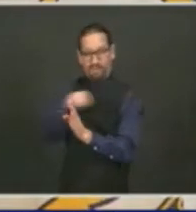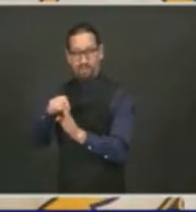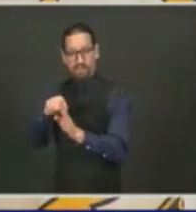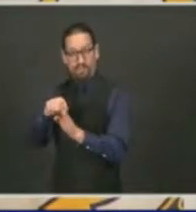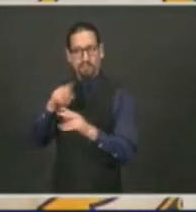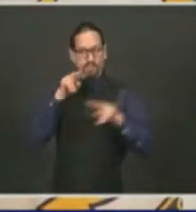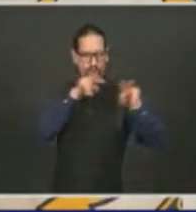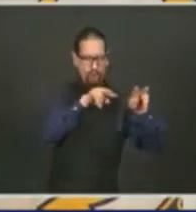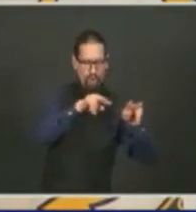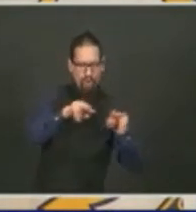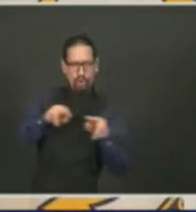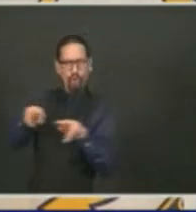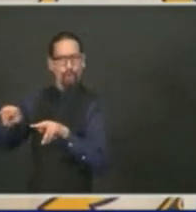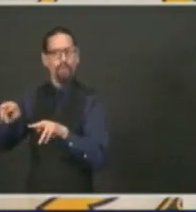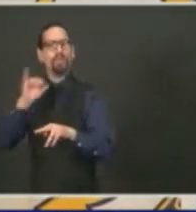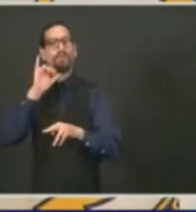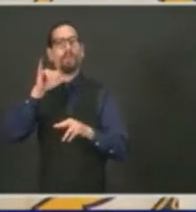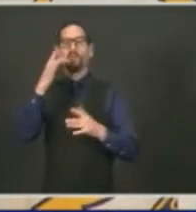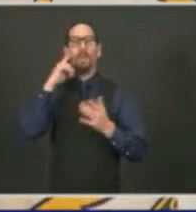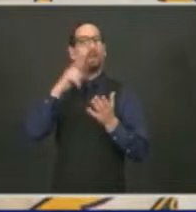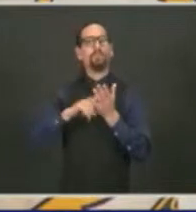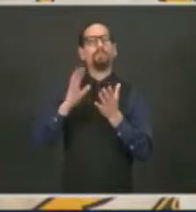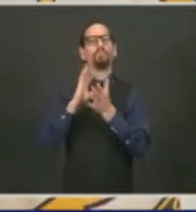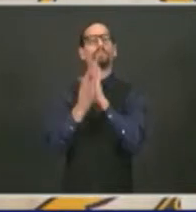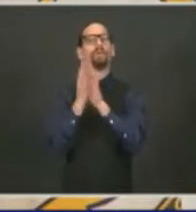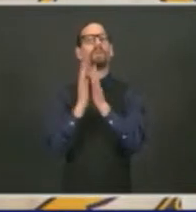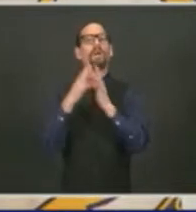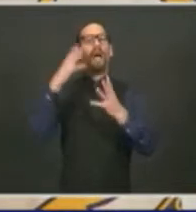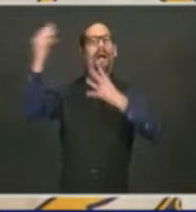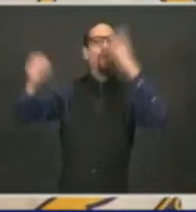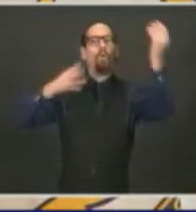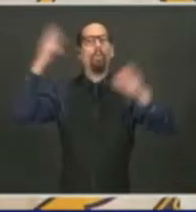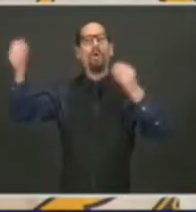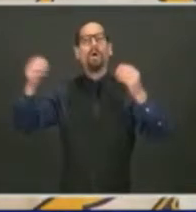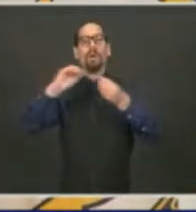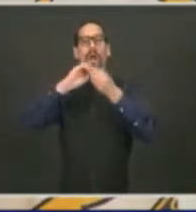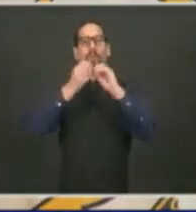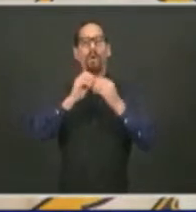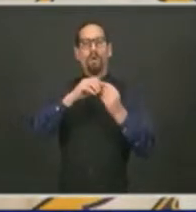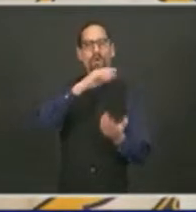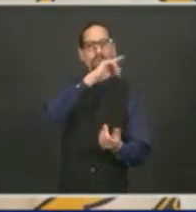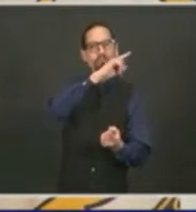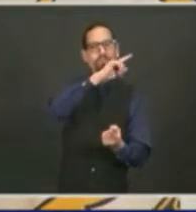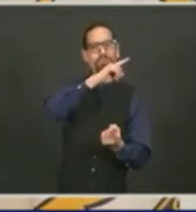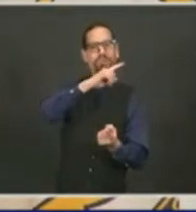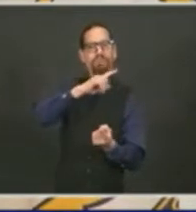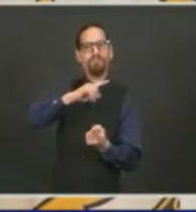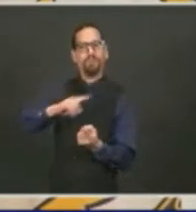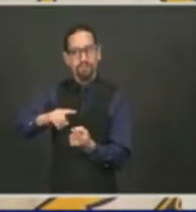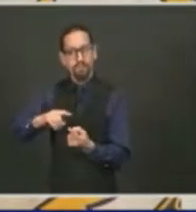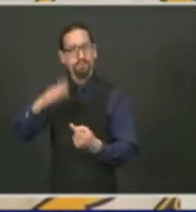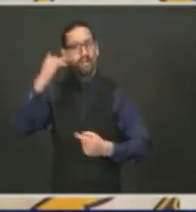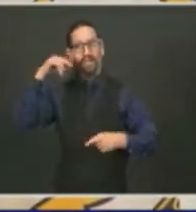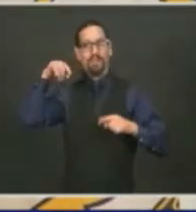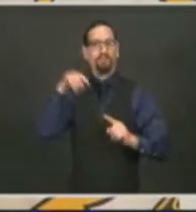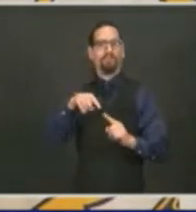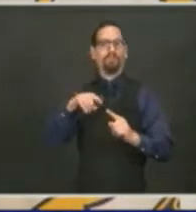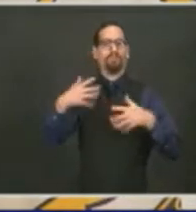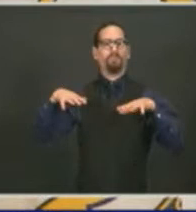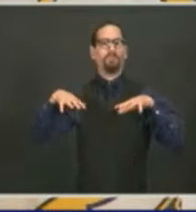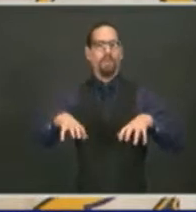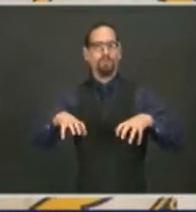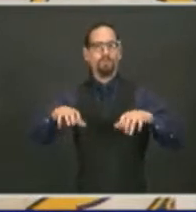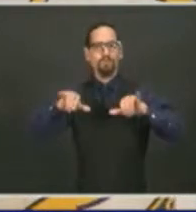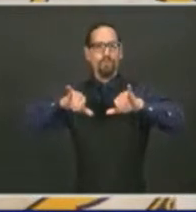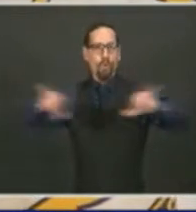to decrease. But in the period of the pause, we've seen a real decline in mobility. People are just